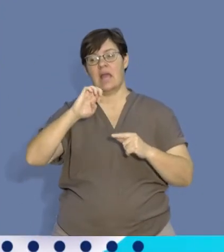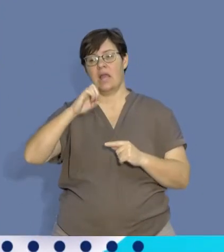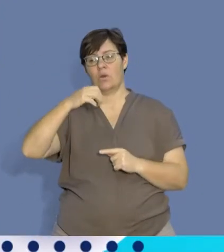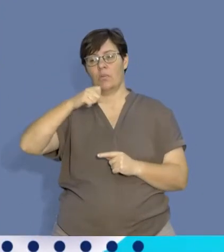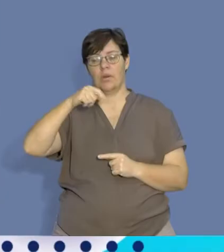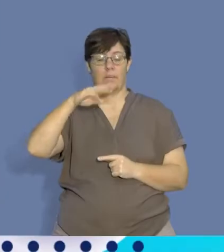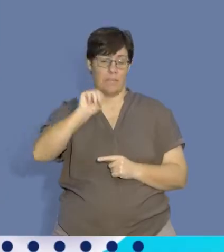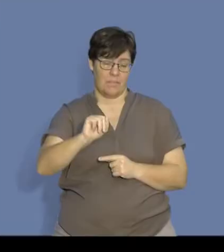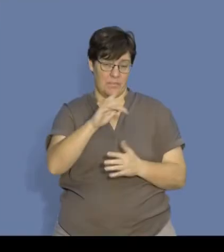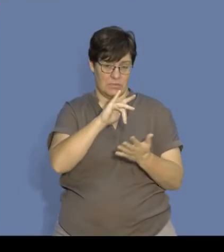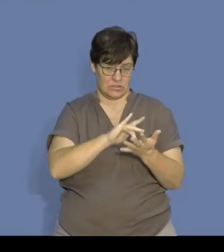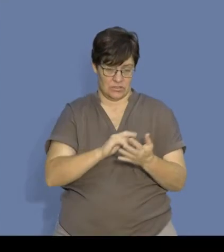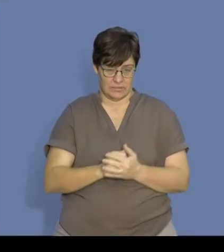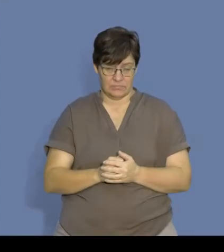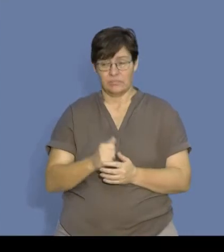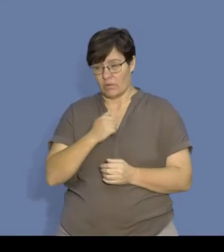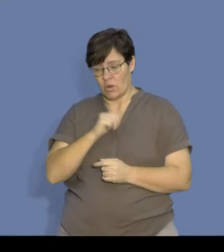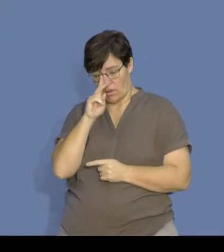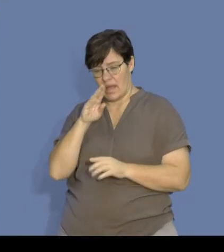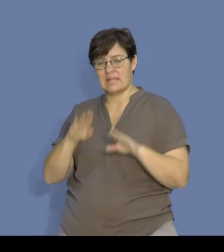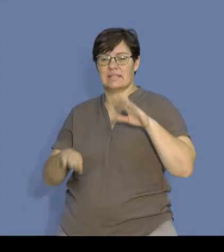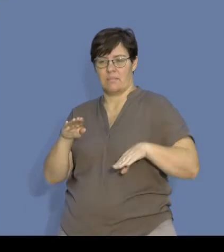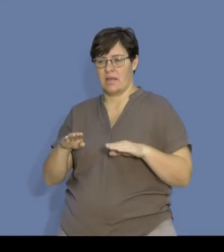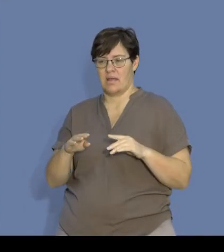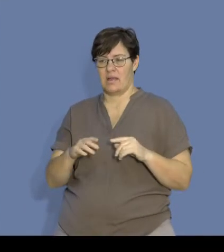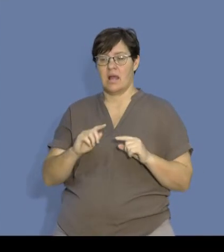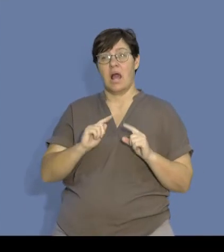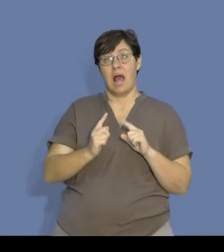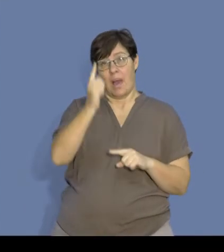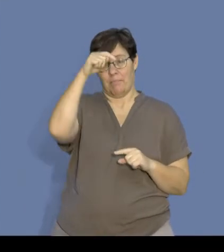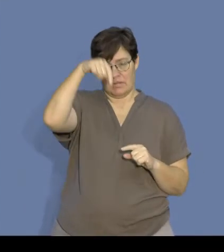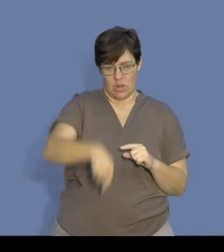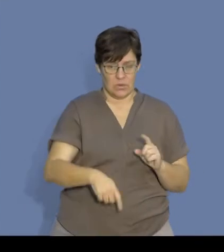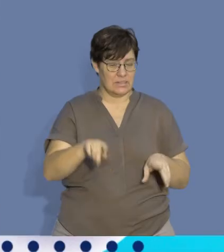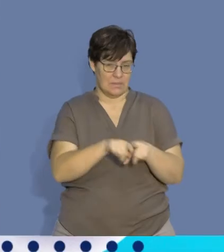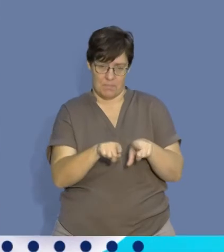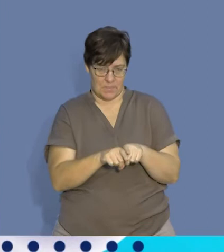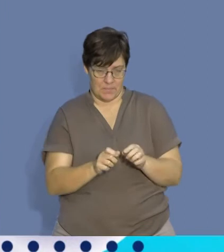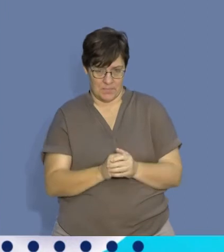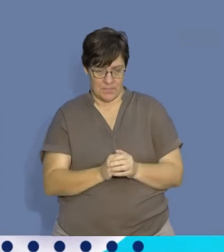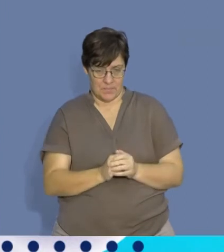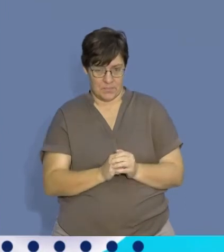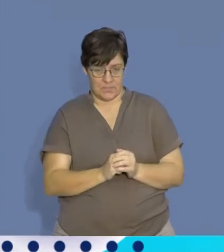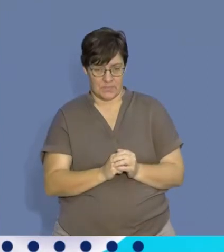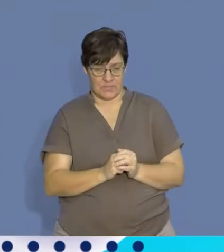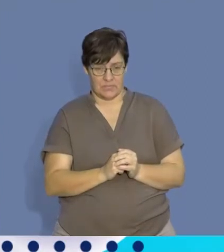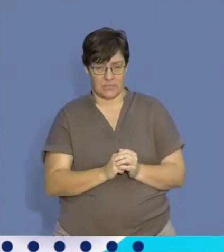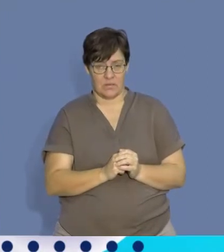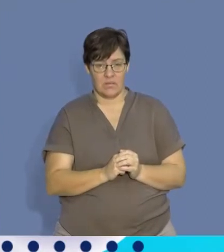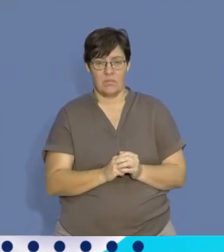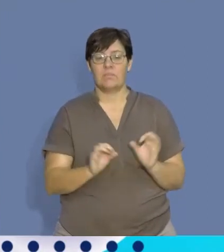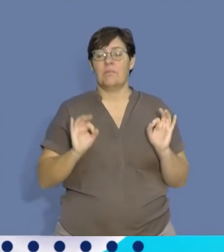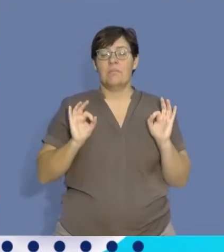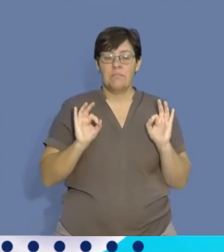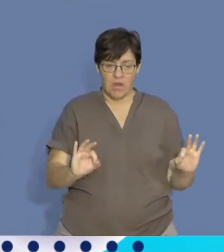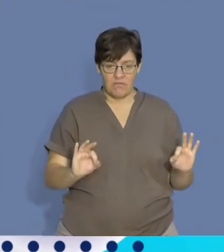our waves, is the same going up and going down, okay? We're going to use perfect